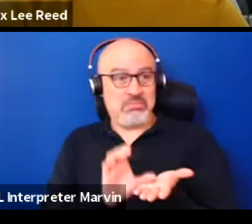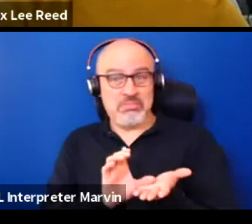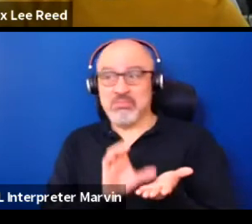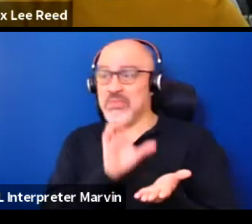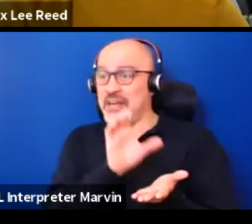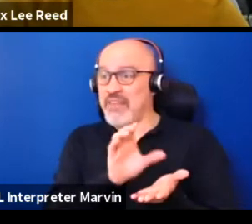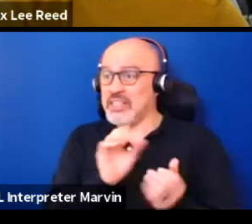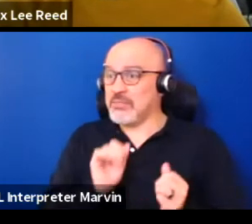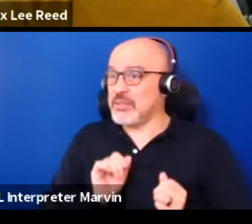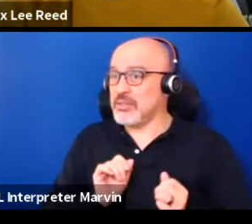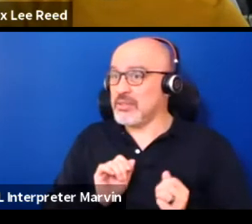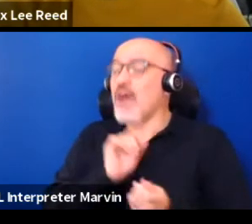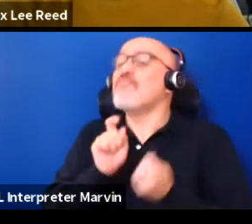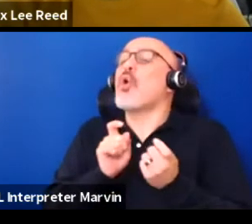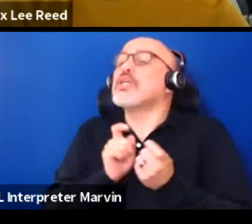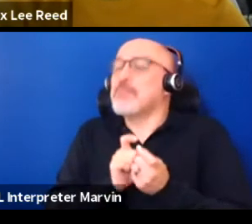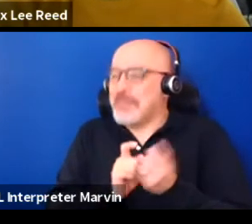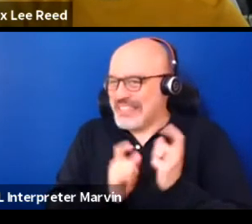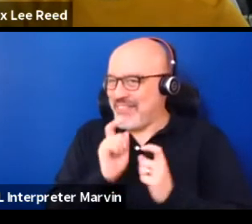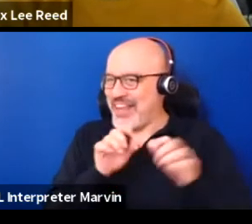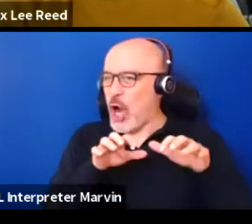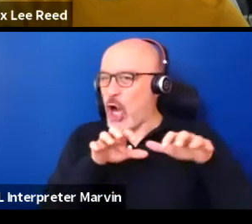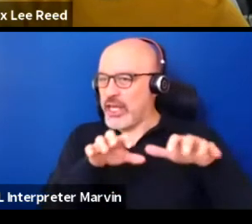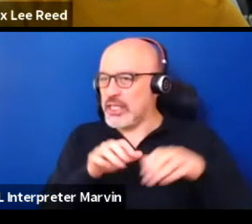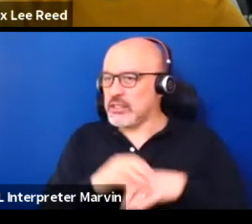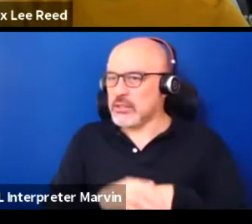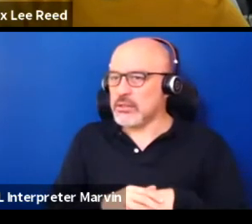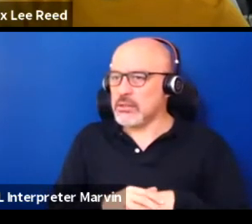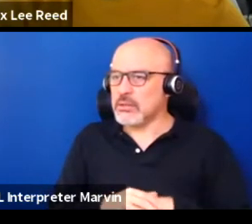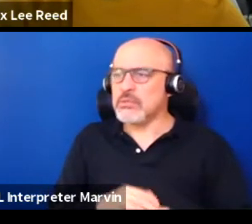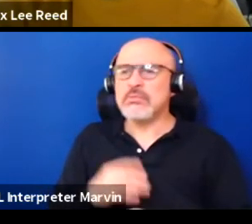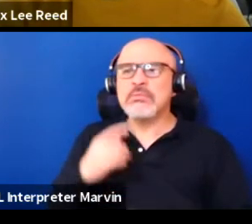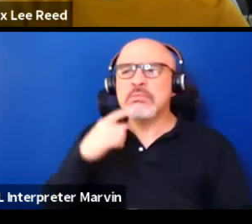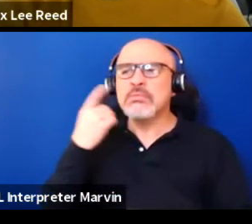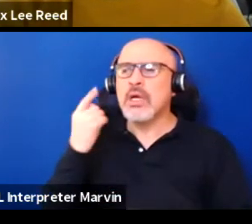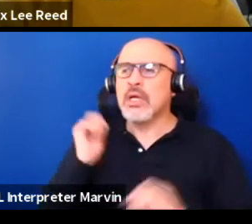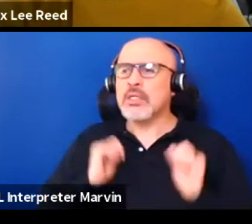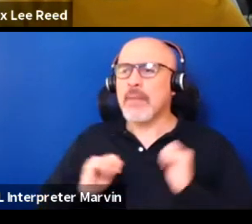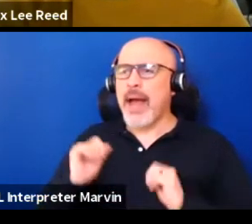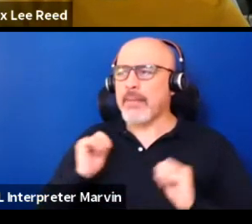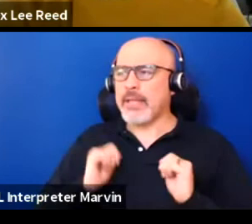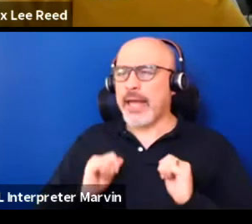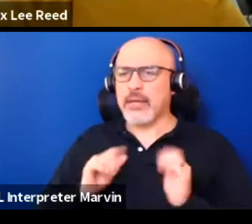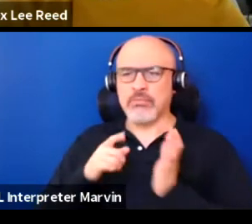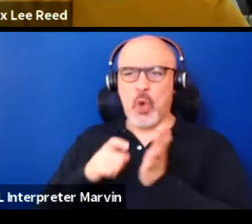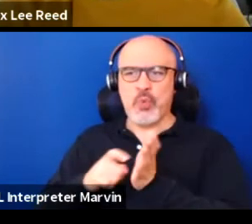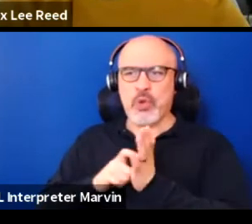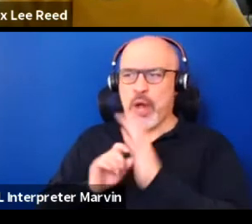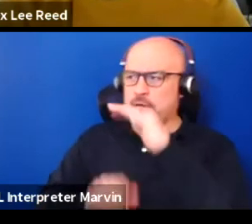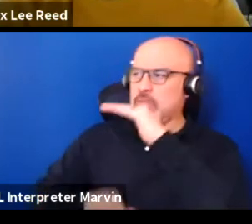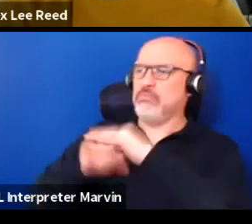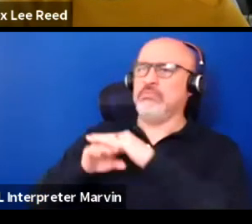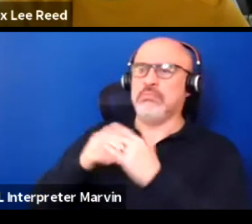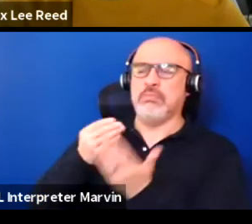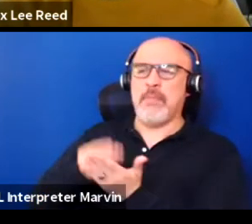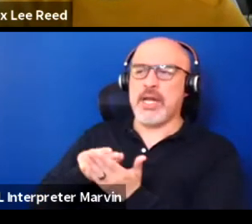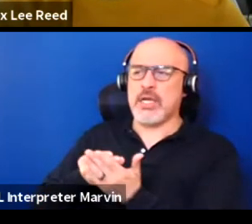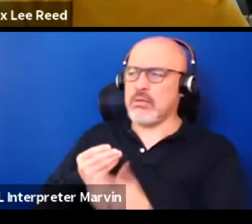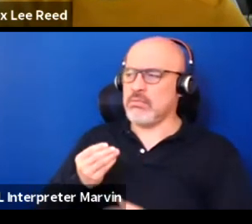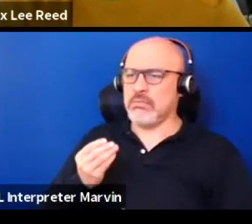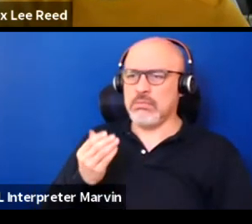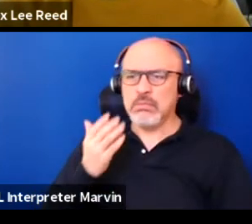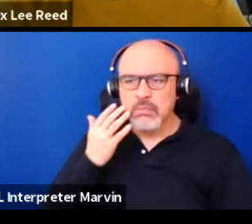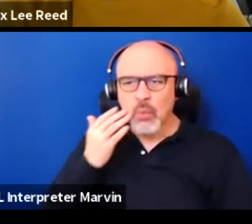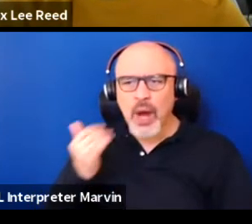audiences? Right? Why does the one Black play have to make X amount of dollars? Why can't it just be an opportunity for